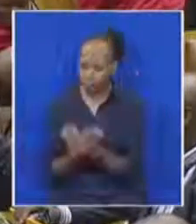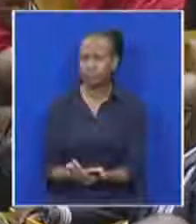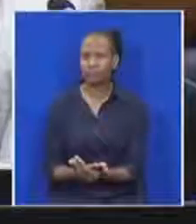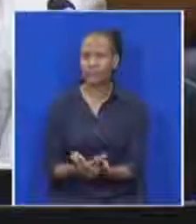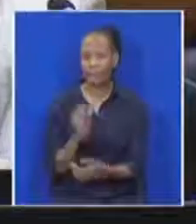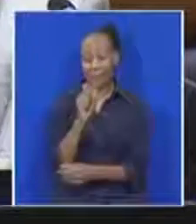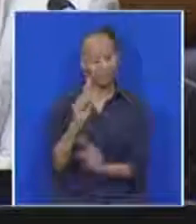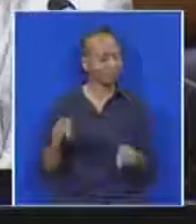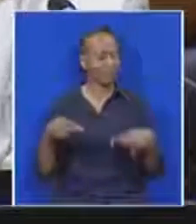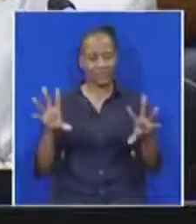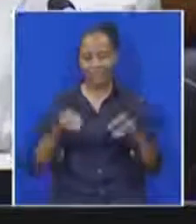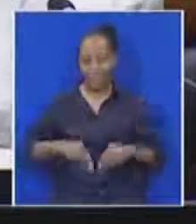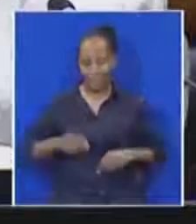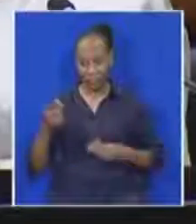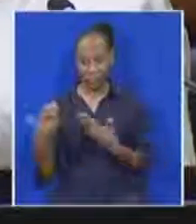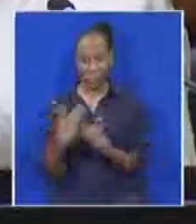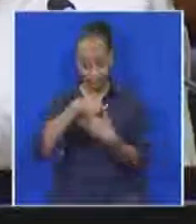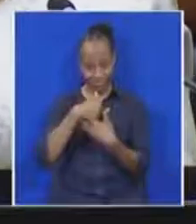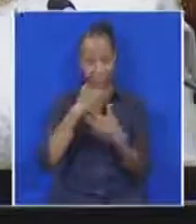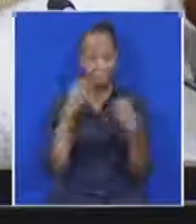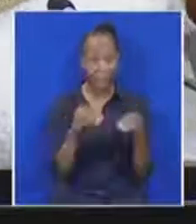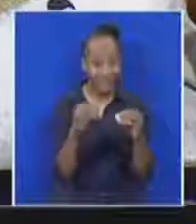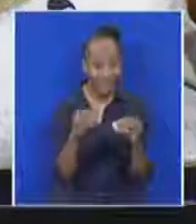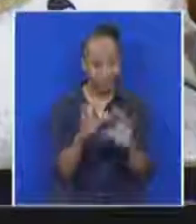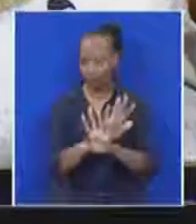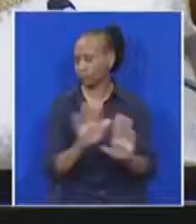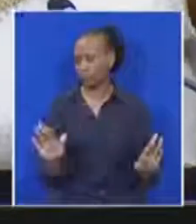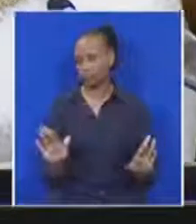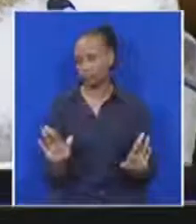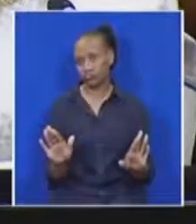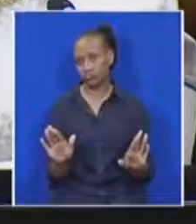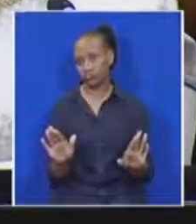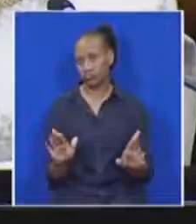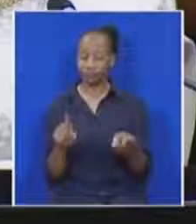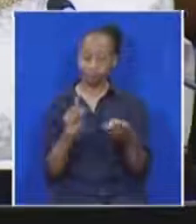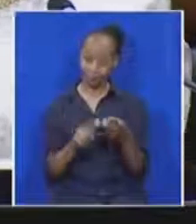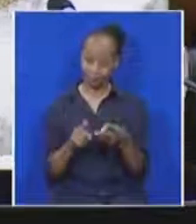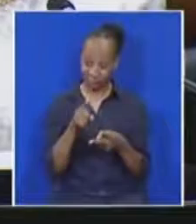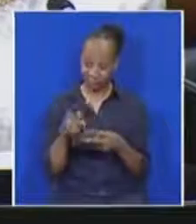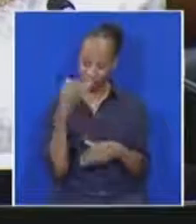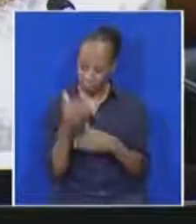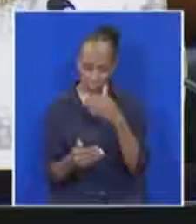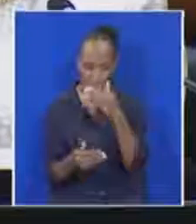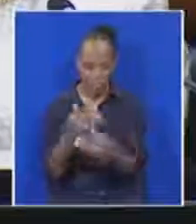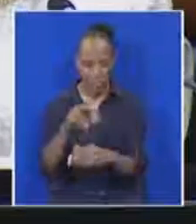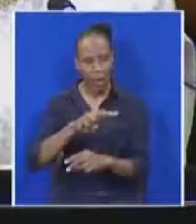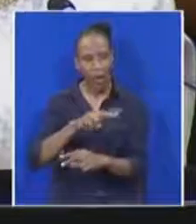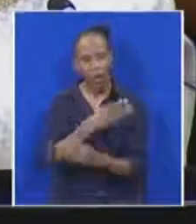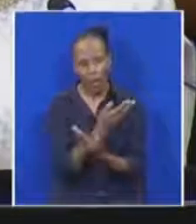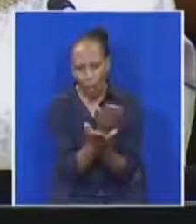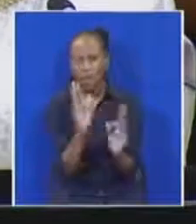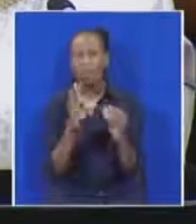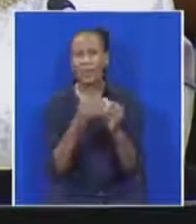going to allow you to obstruct the business of the House and to continue to abuse all of